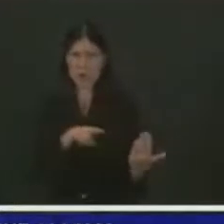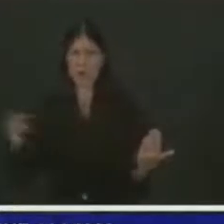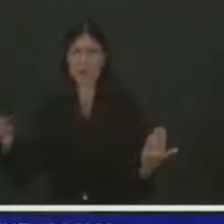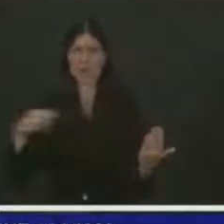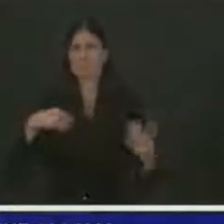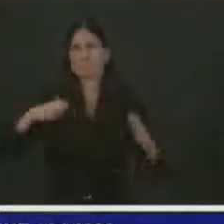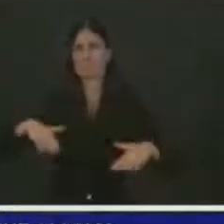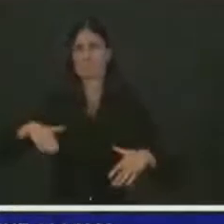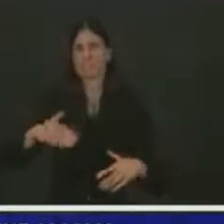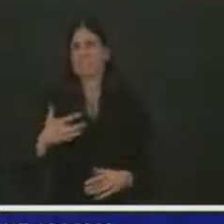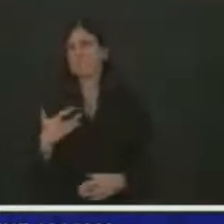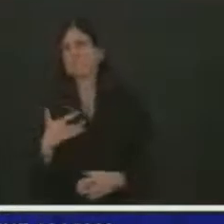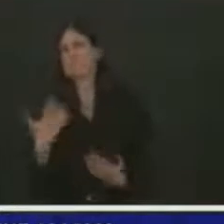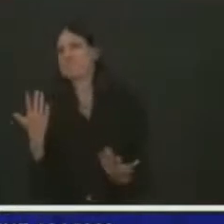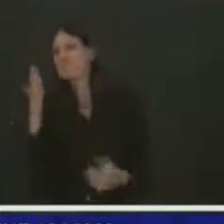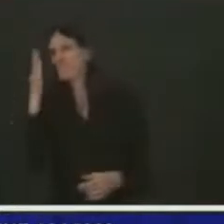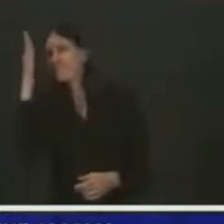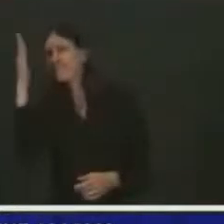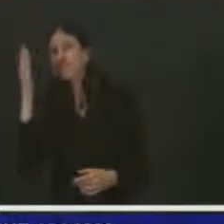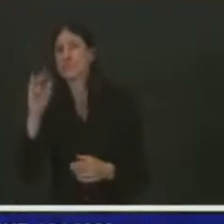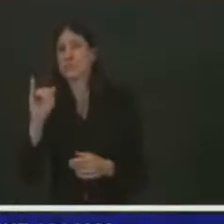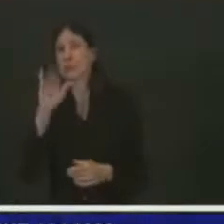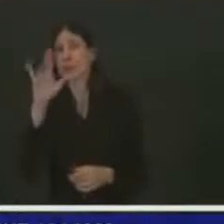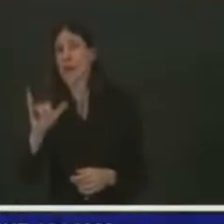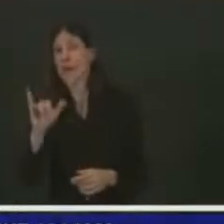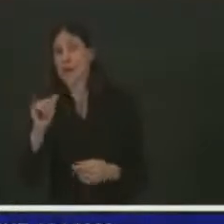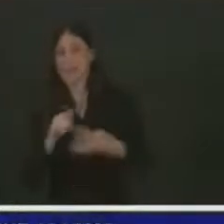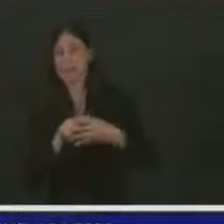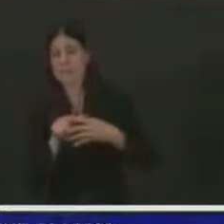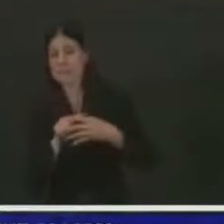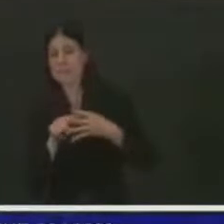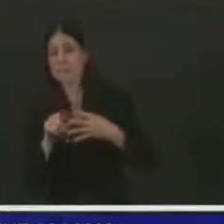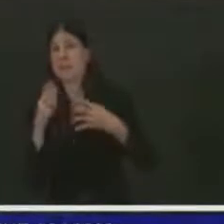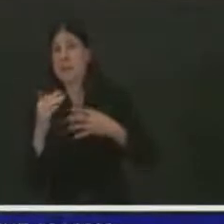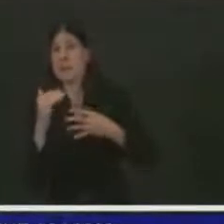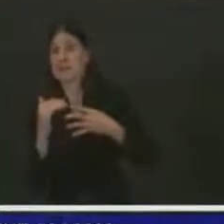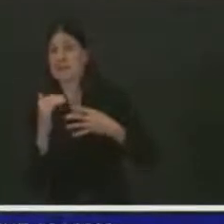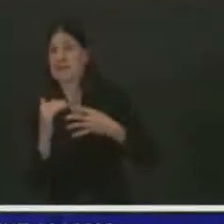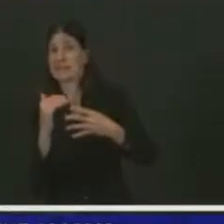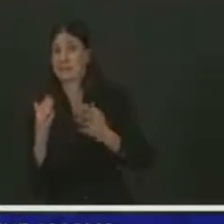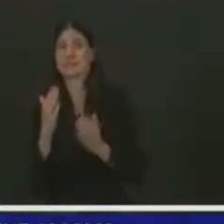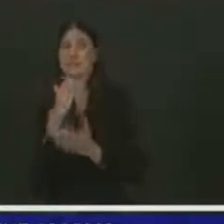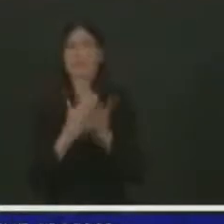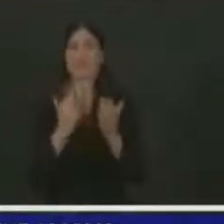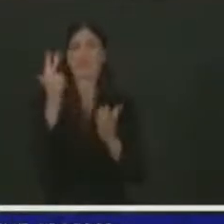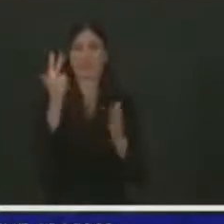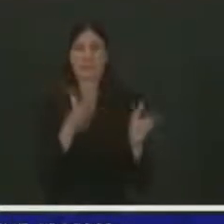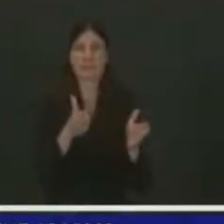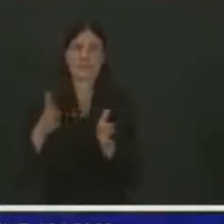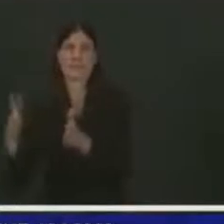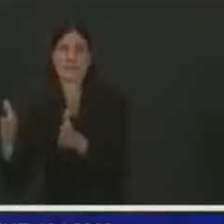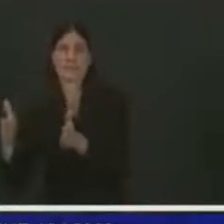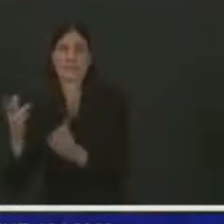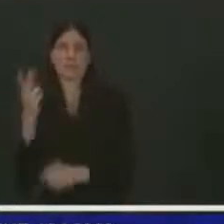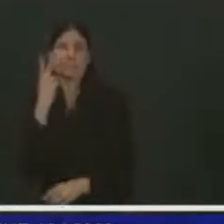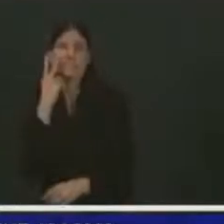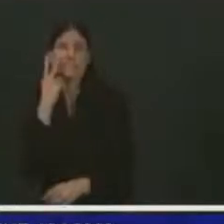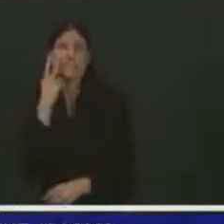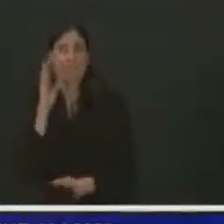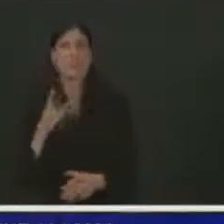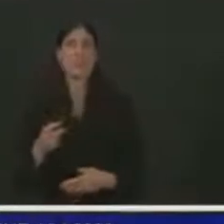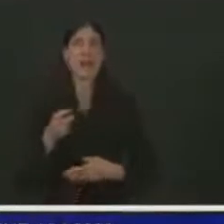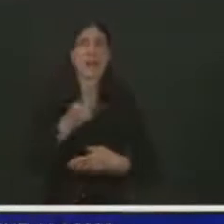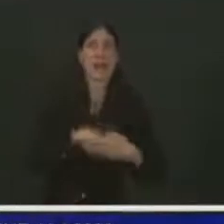that's unsatisfying, but it is what it is. So we are going to, next week, I am